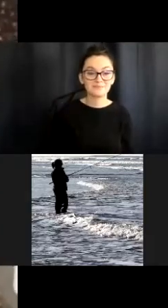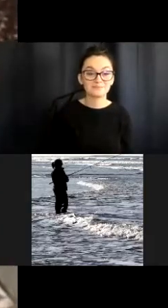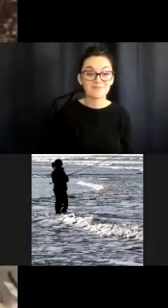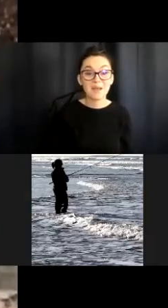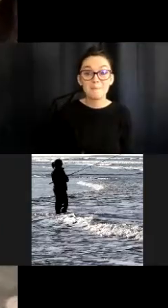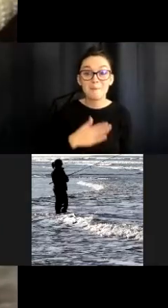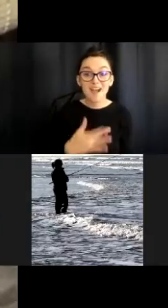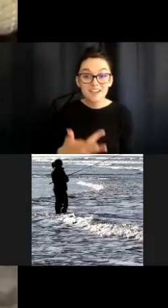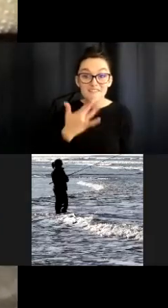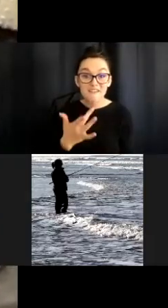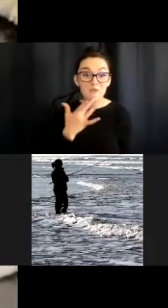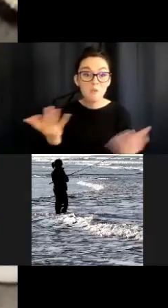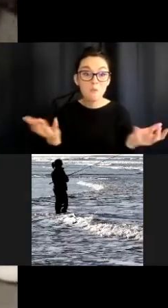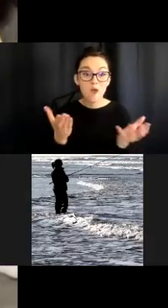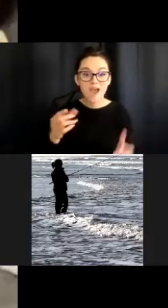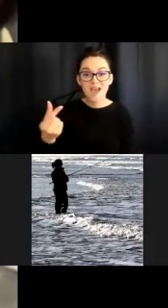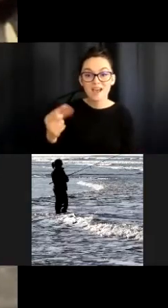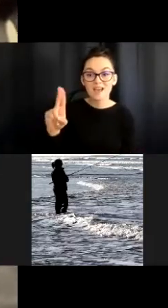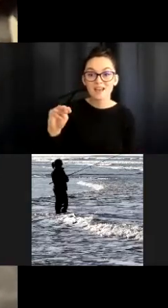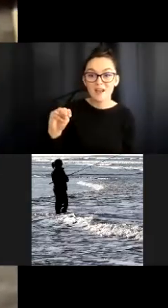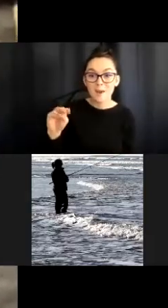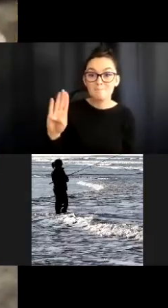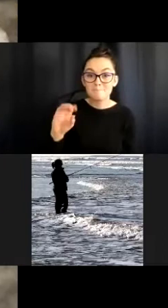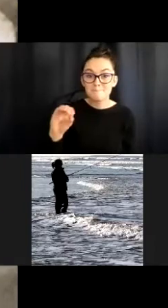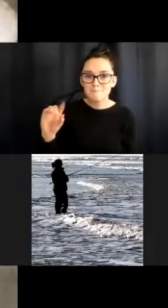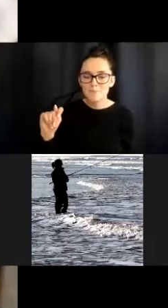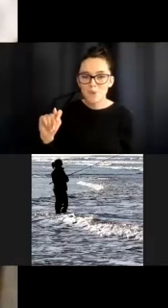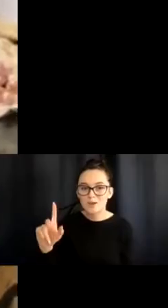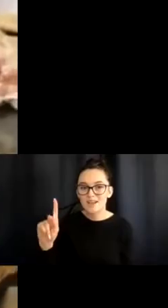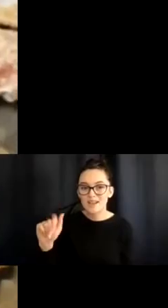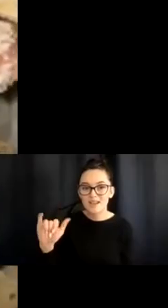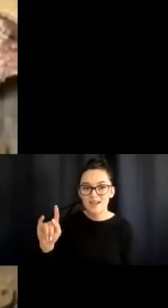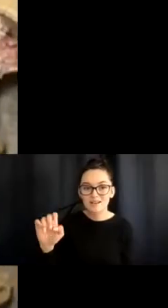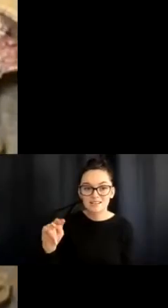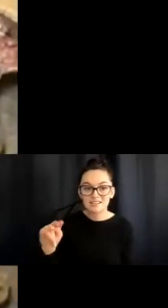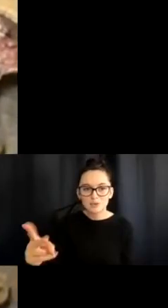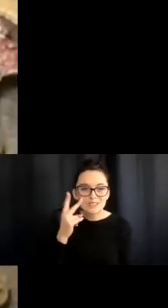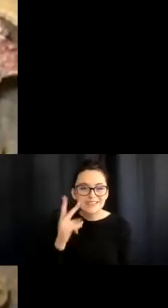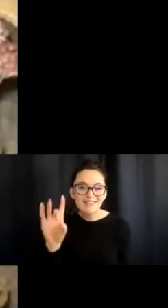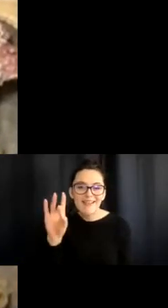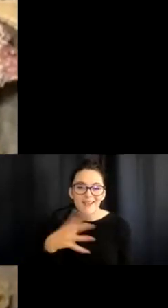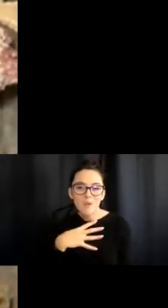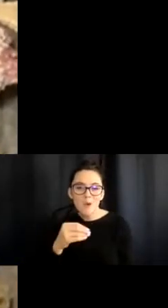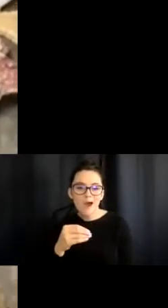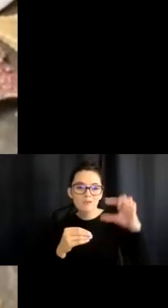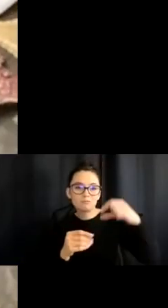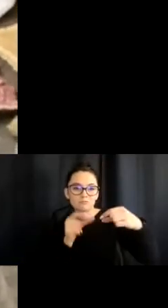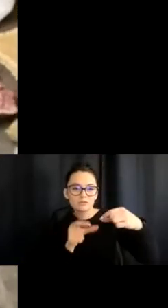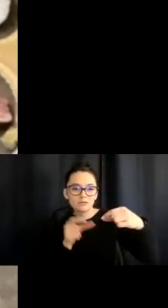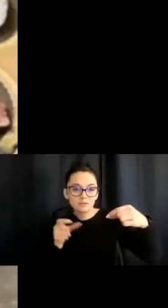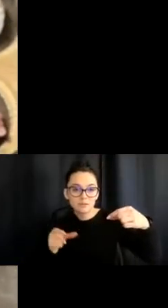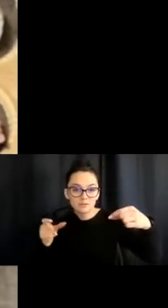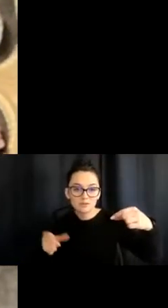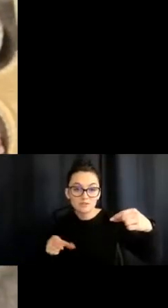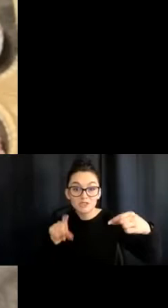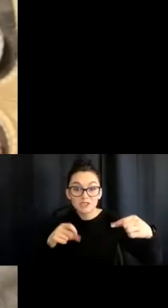chitin. All chitins have 8 plates. You can see the 8 white plates. And we should see a bunch of these critters here in